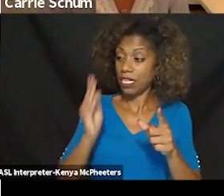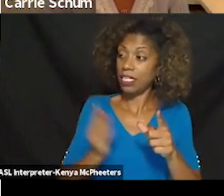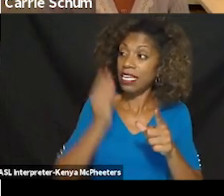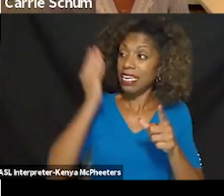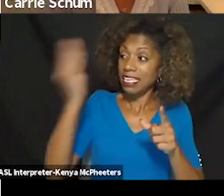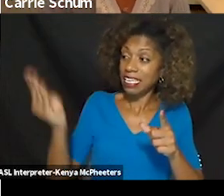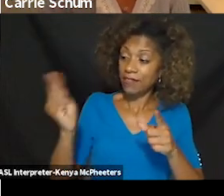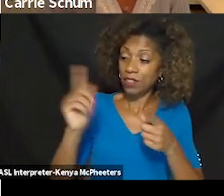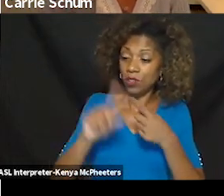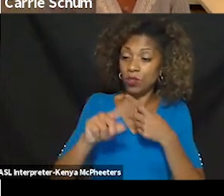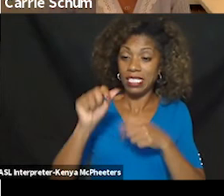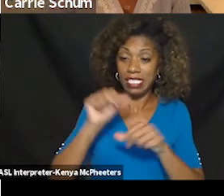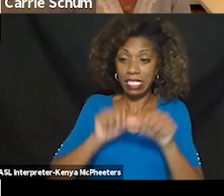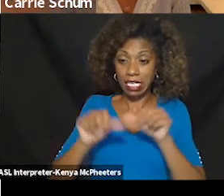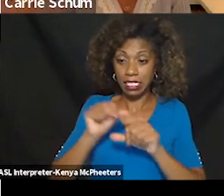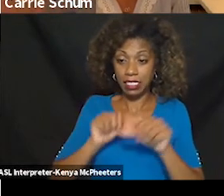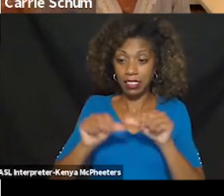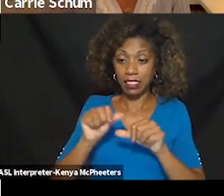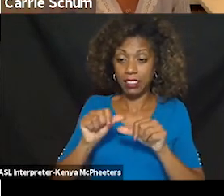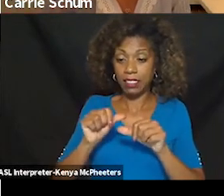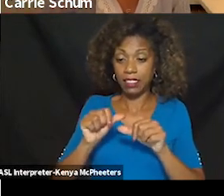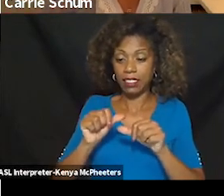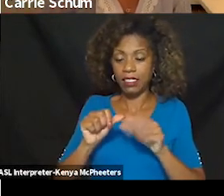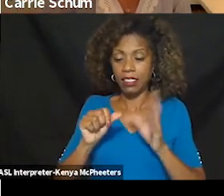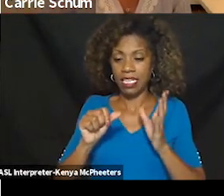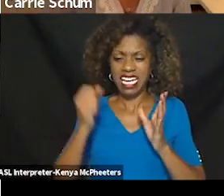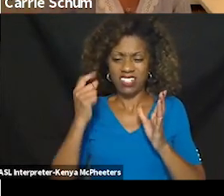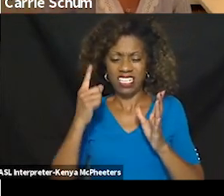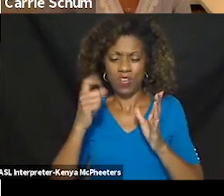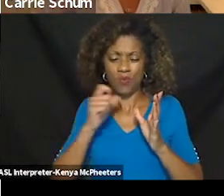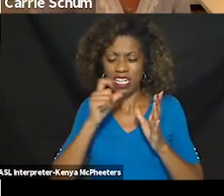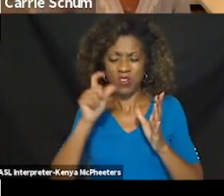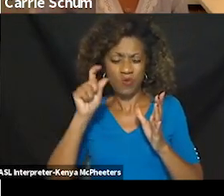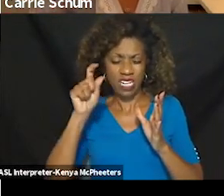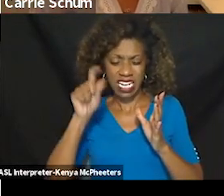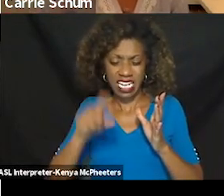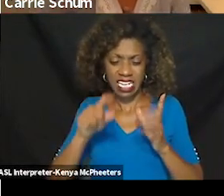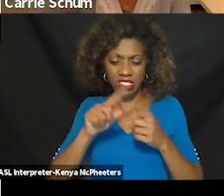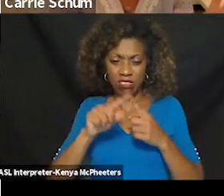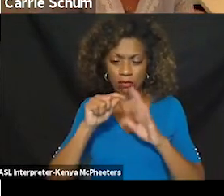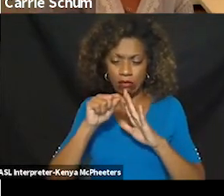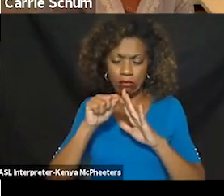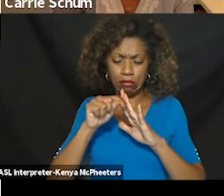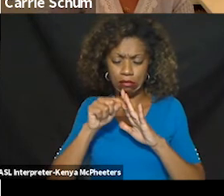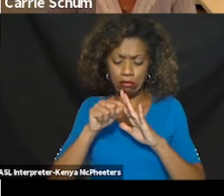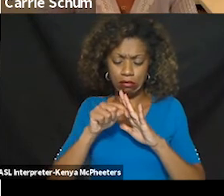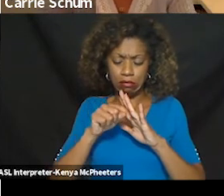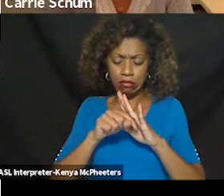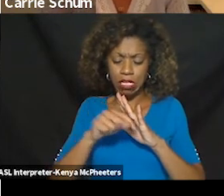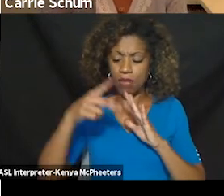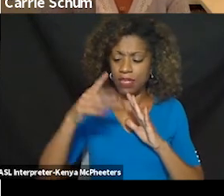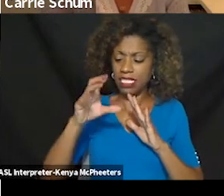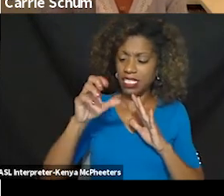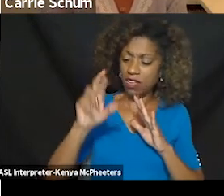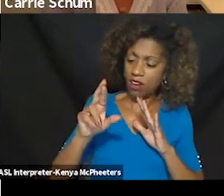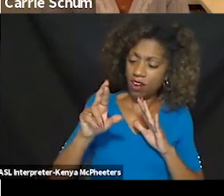Estelle mentioned to say, we don't need to get into the weeds about a PCR test versus an antigen test and the